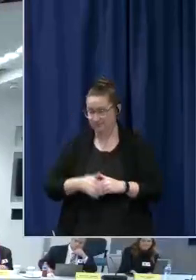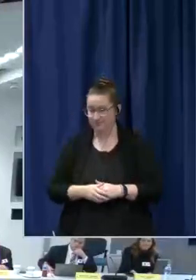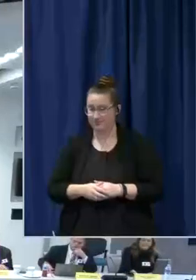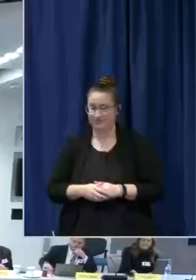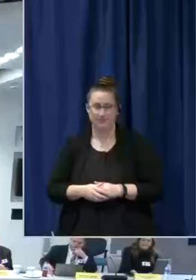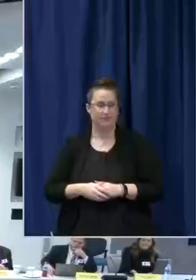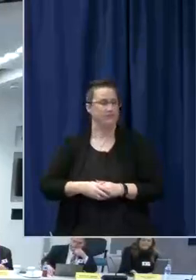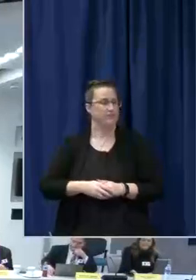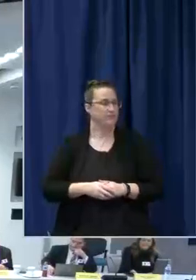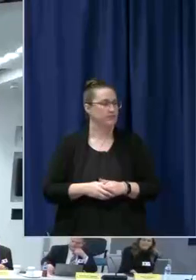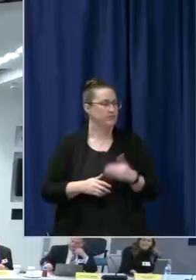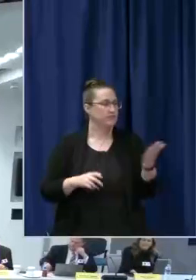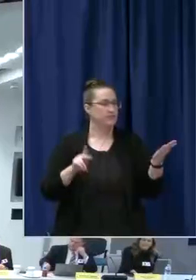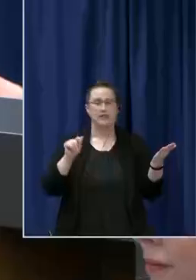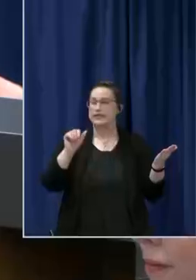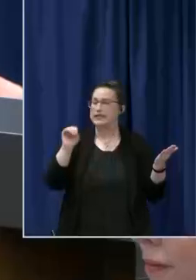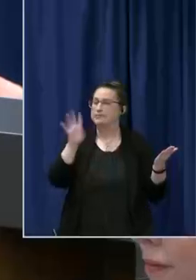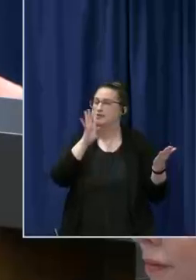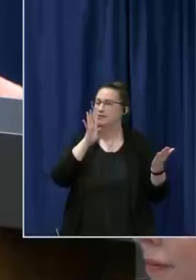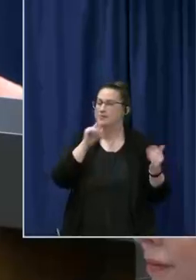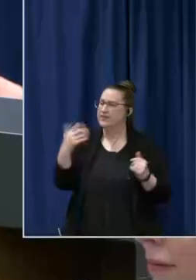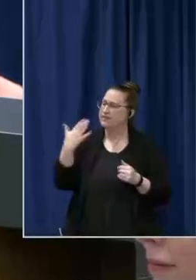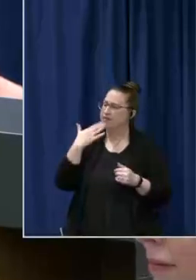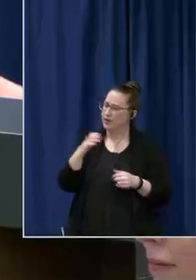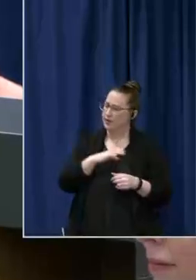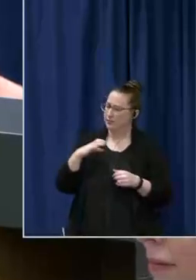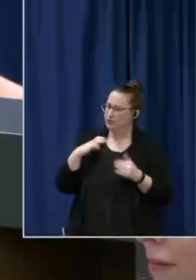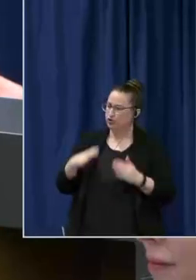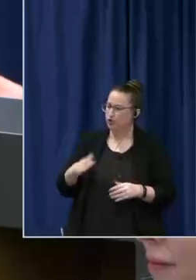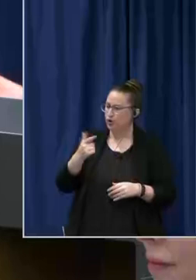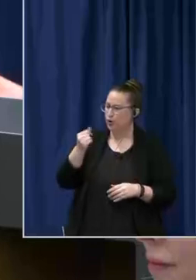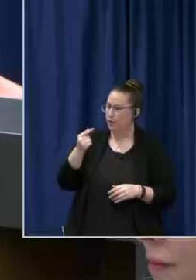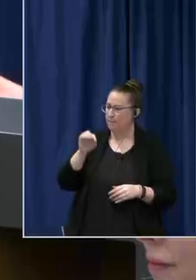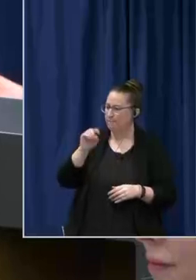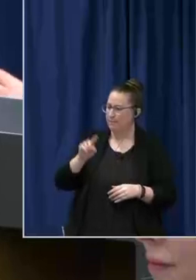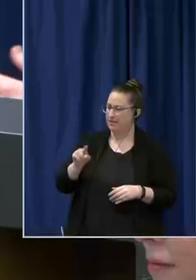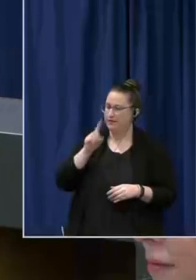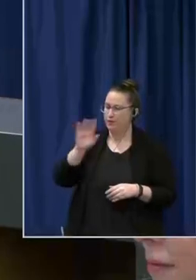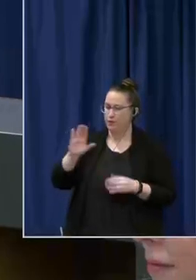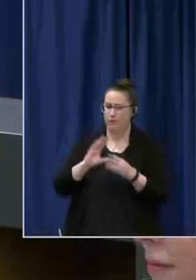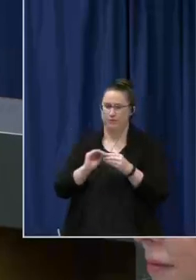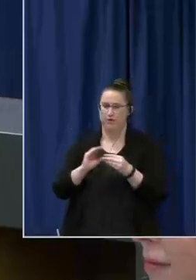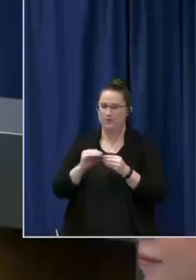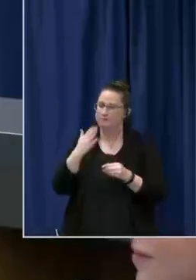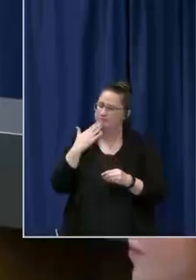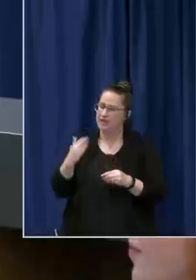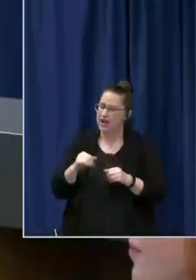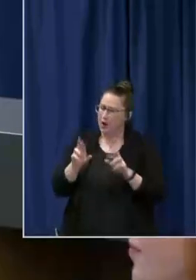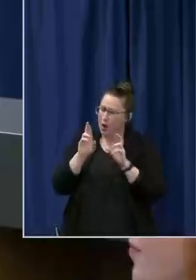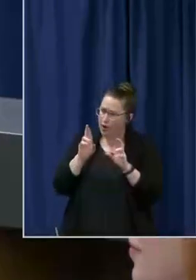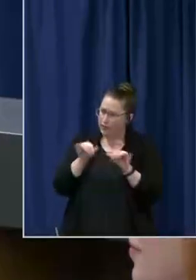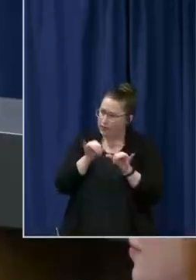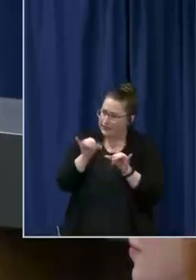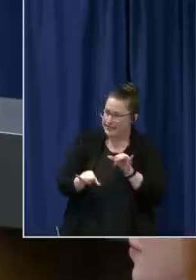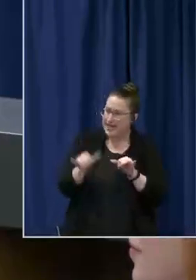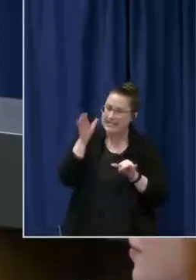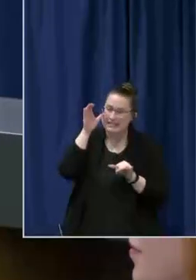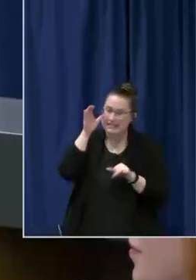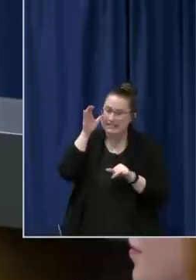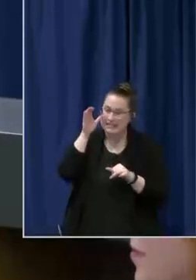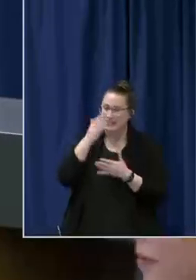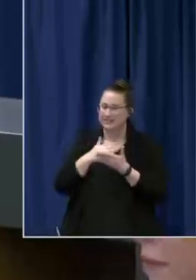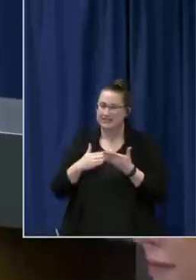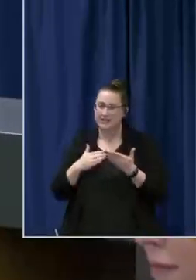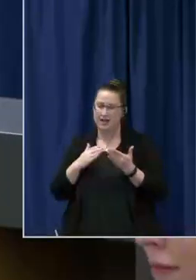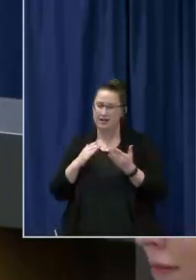Thank you, Commissioner Gomez, for those remarks. And I hope you will be able to stay and hear some of